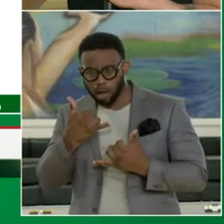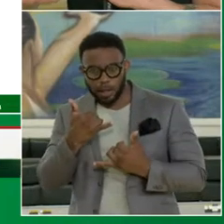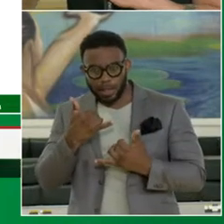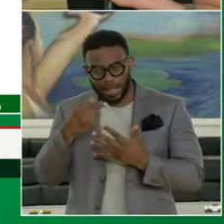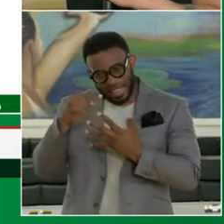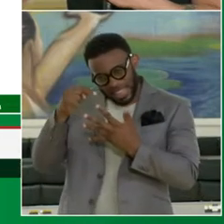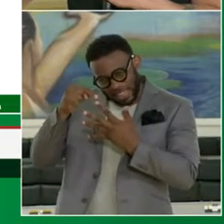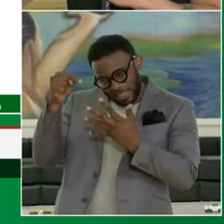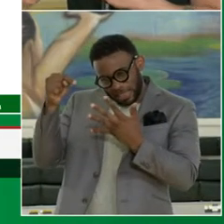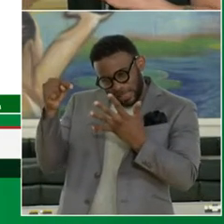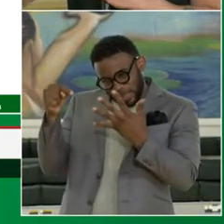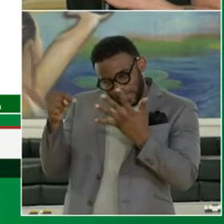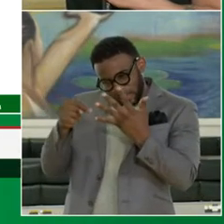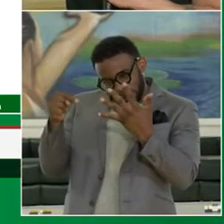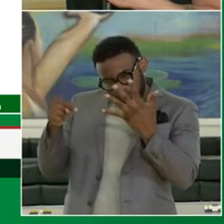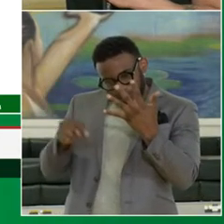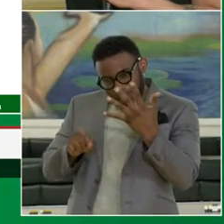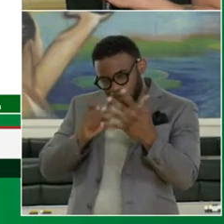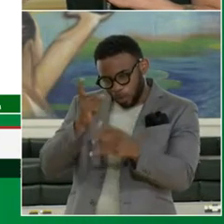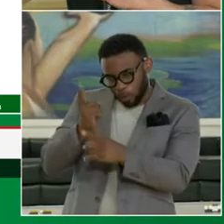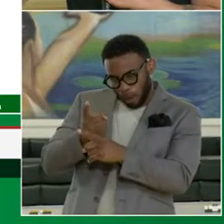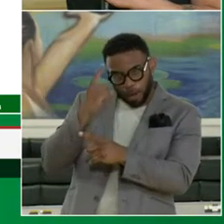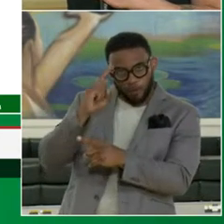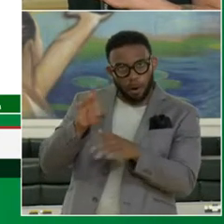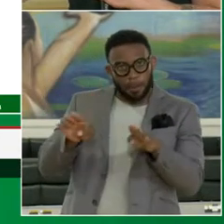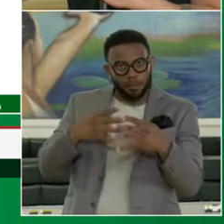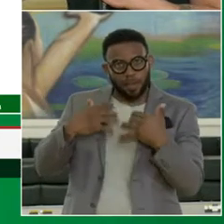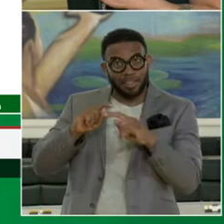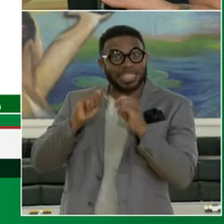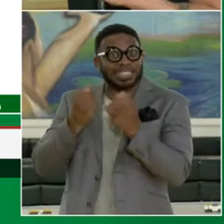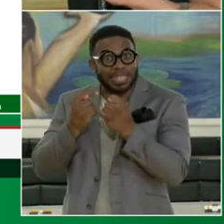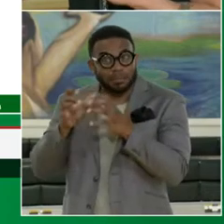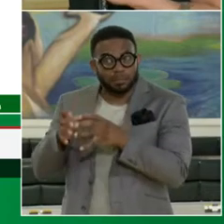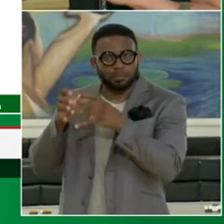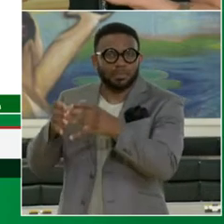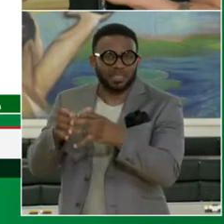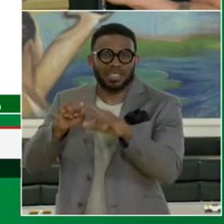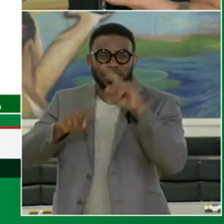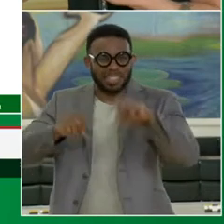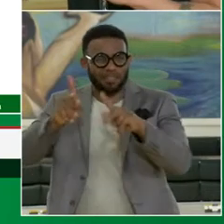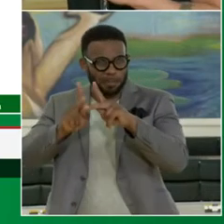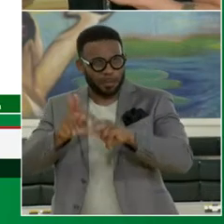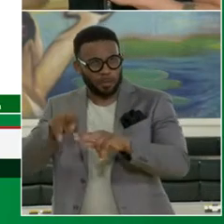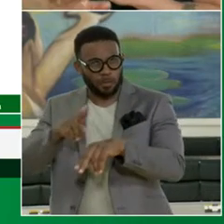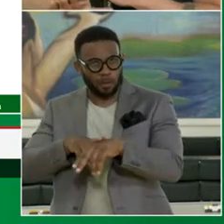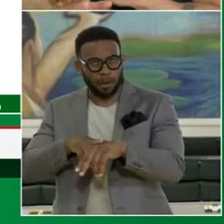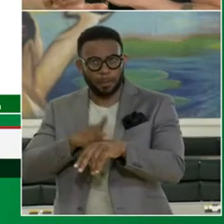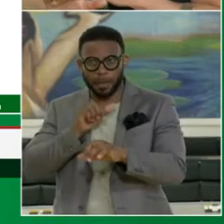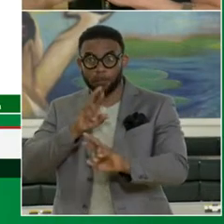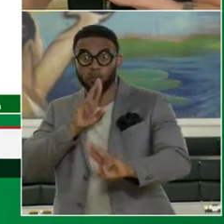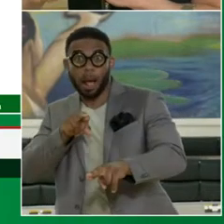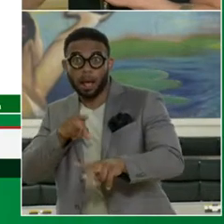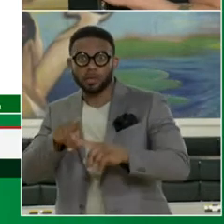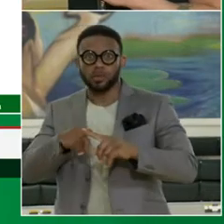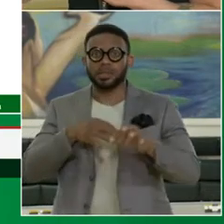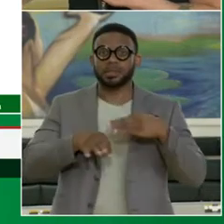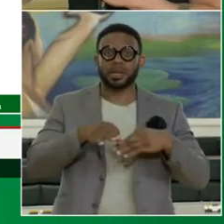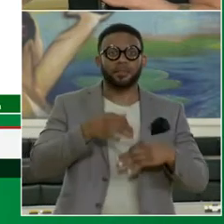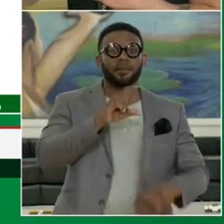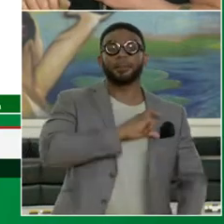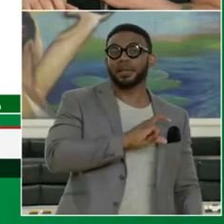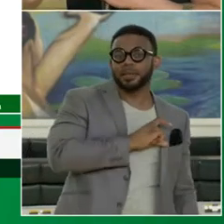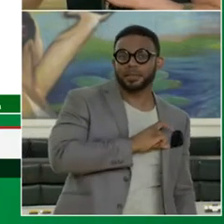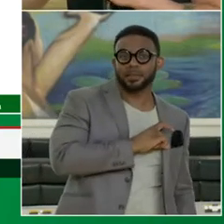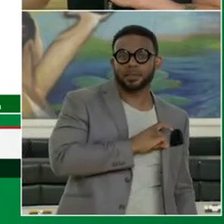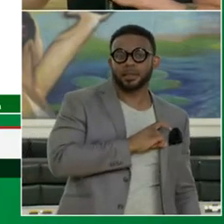that would be right for a behavioral health team, which has a bunch of different folks on it, to be able to respond to instead of a police